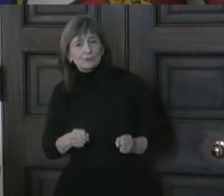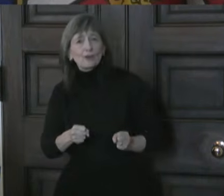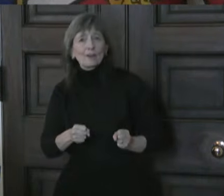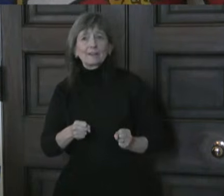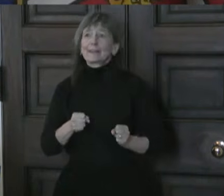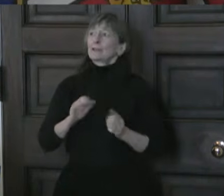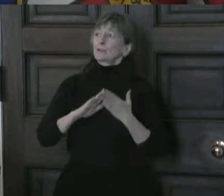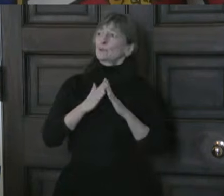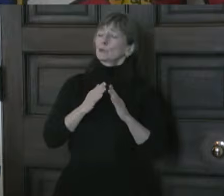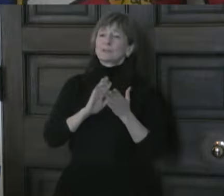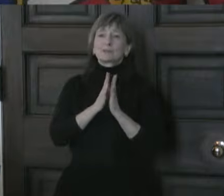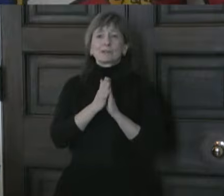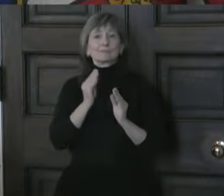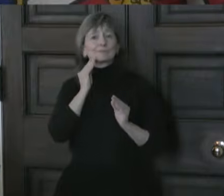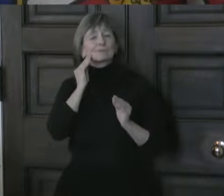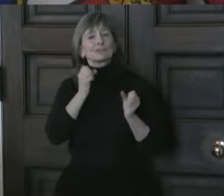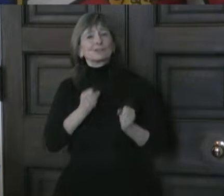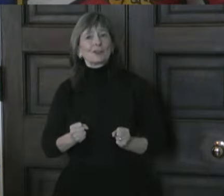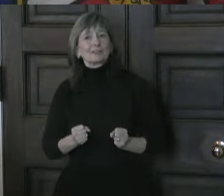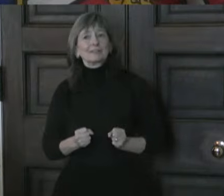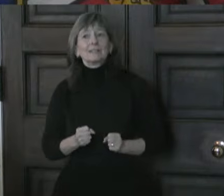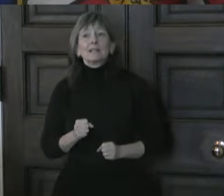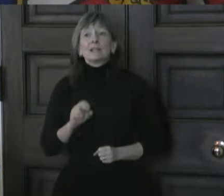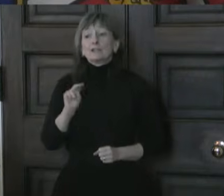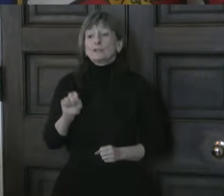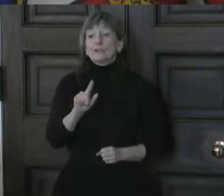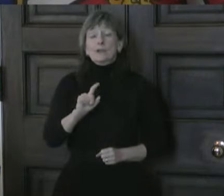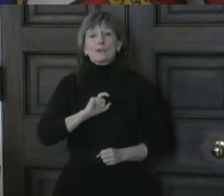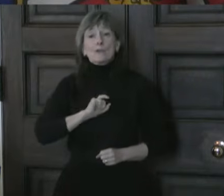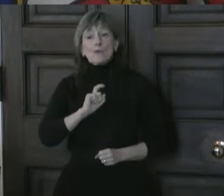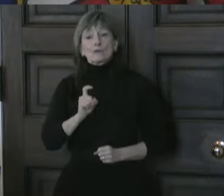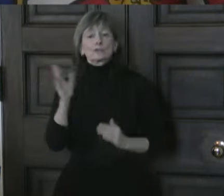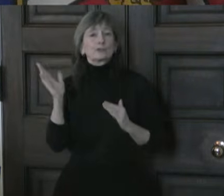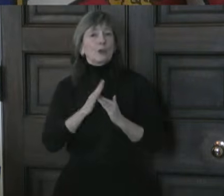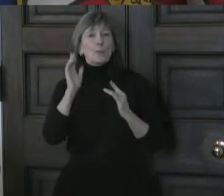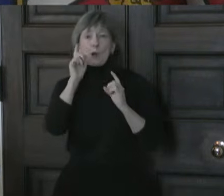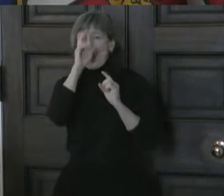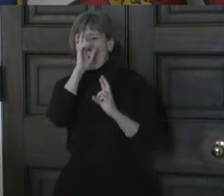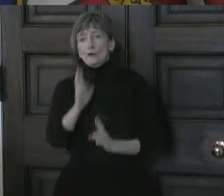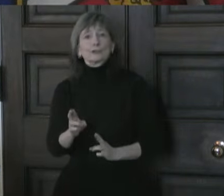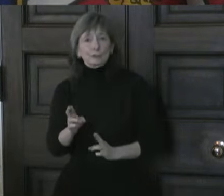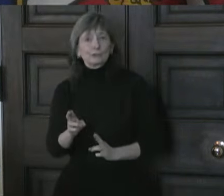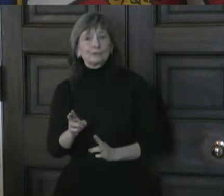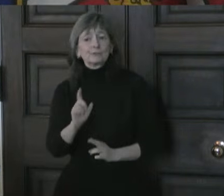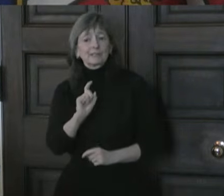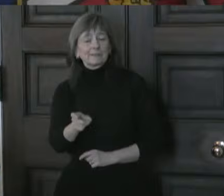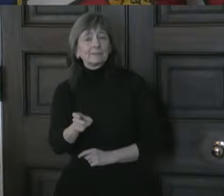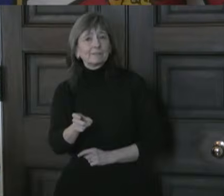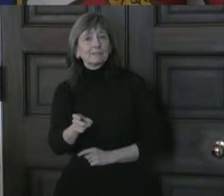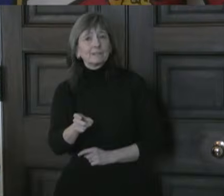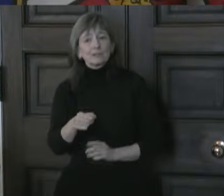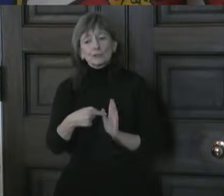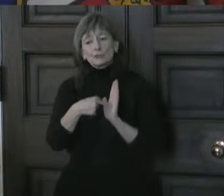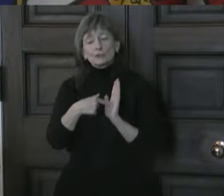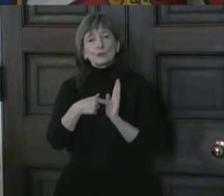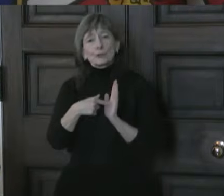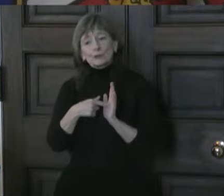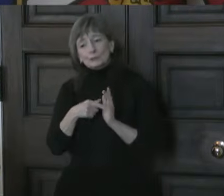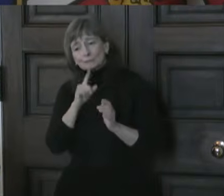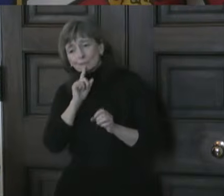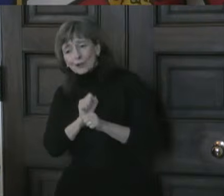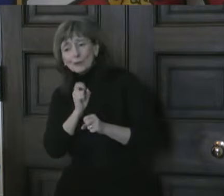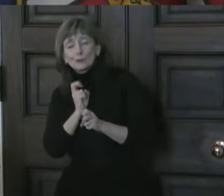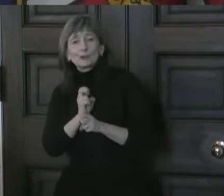home. The Order of Newfoundland and Labrador is the highest honor we award. It celebrates dedication, service,